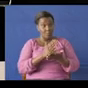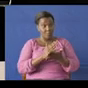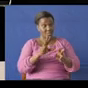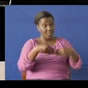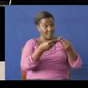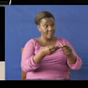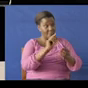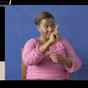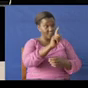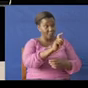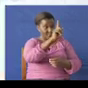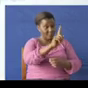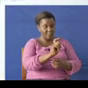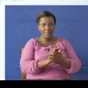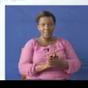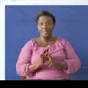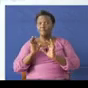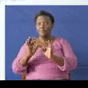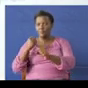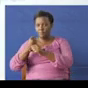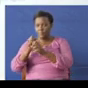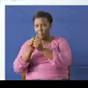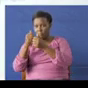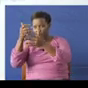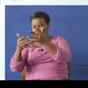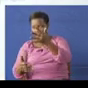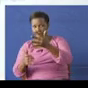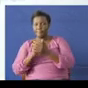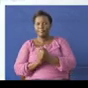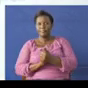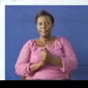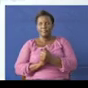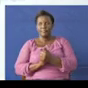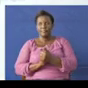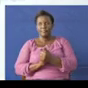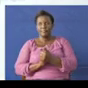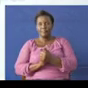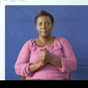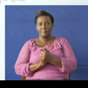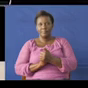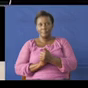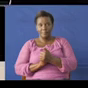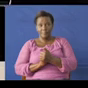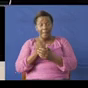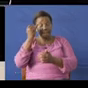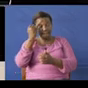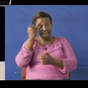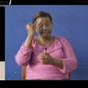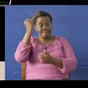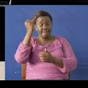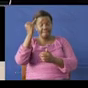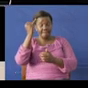Apart from those questions that I've given you, I would like you to do this one. That is, in not less